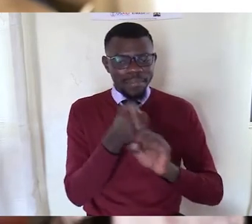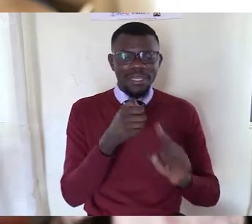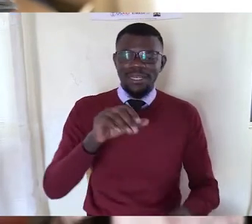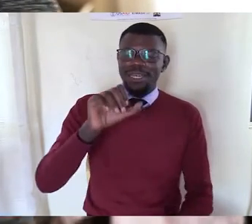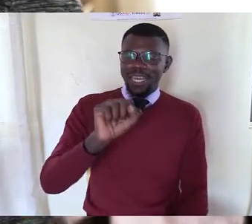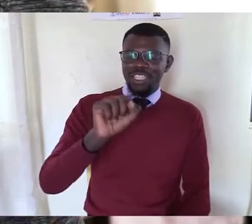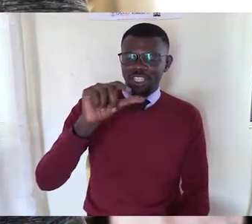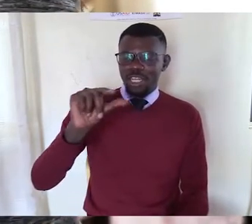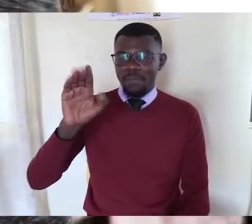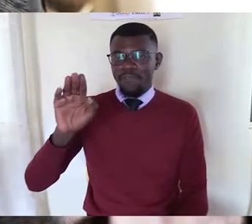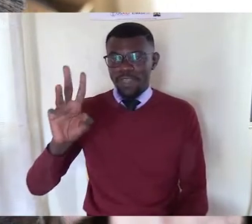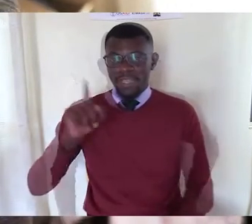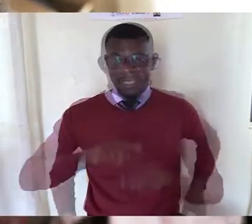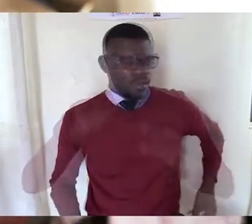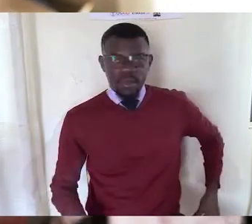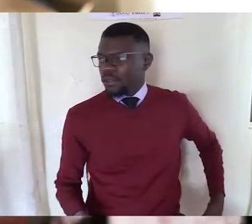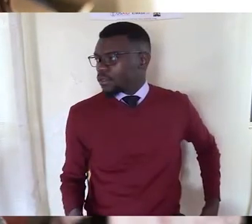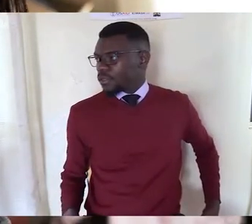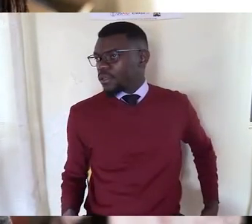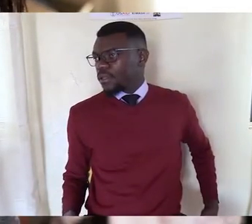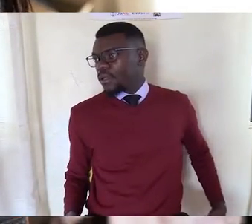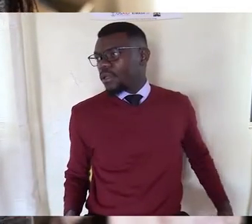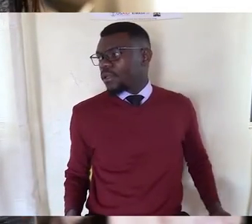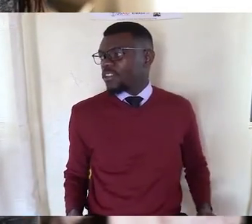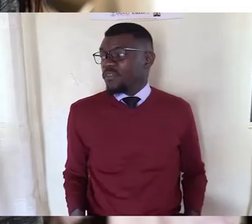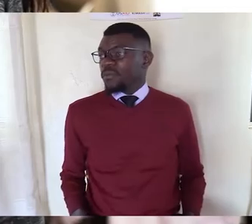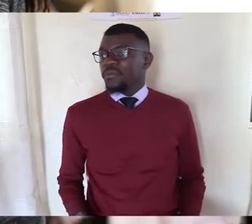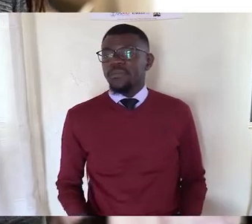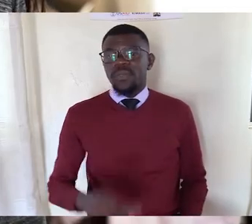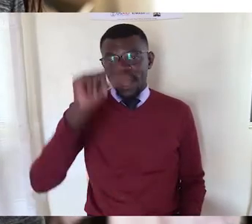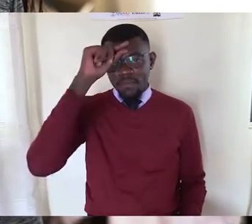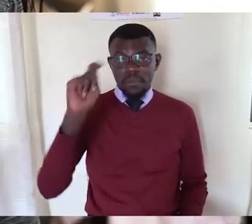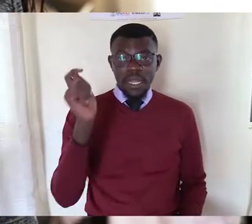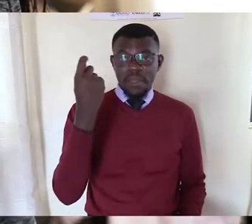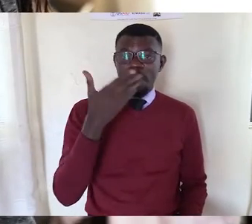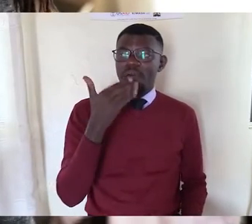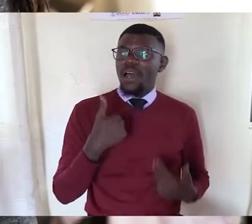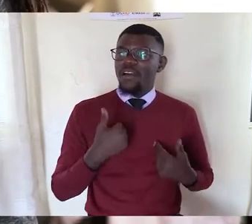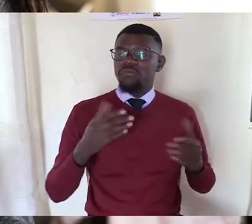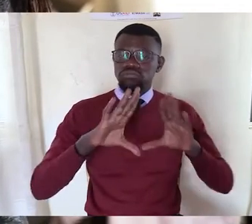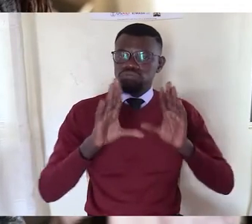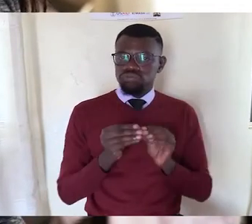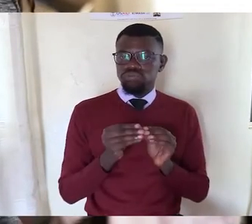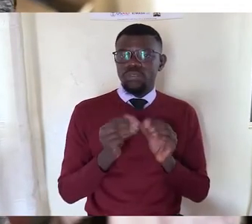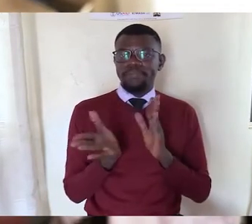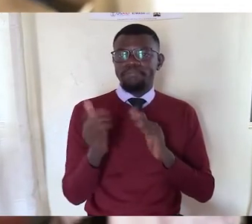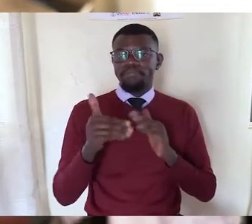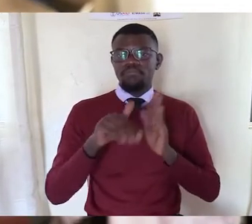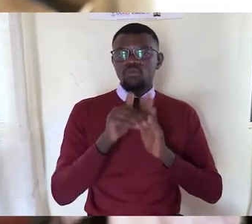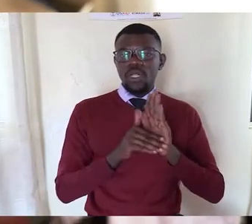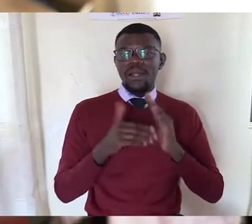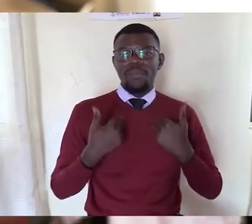SGBV in elections. The Kenyan government should design a comprehensive rehabilitation program for the